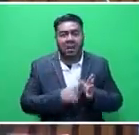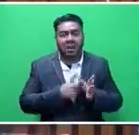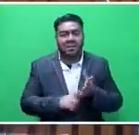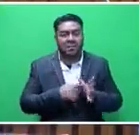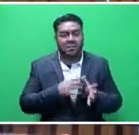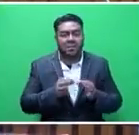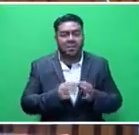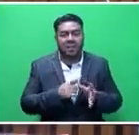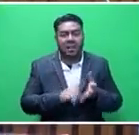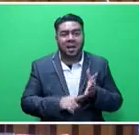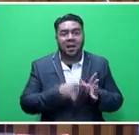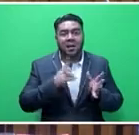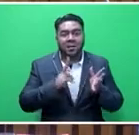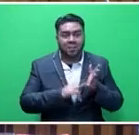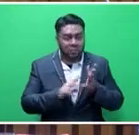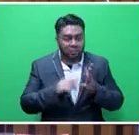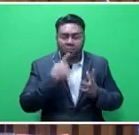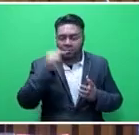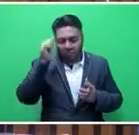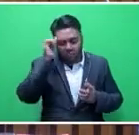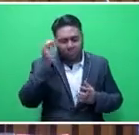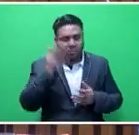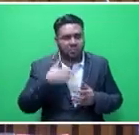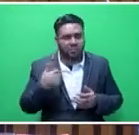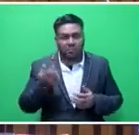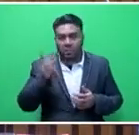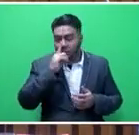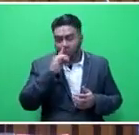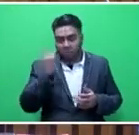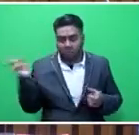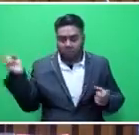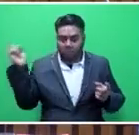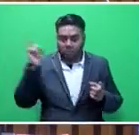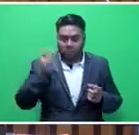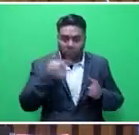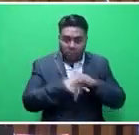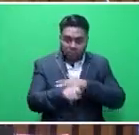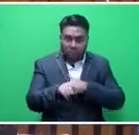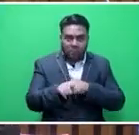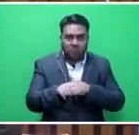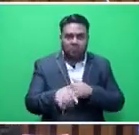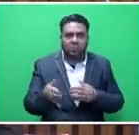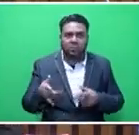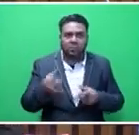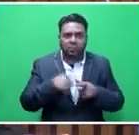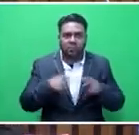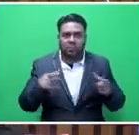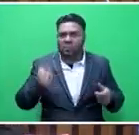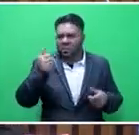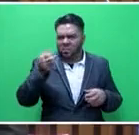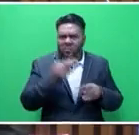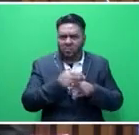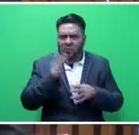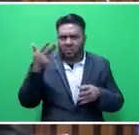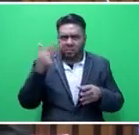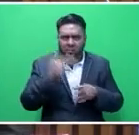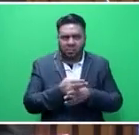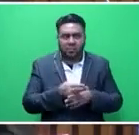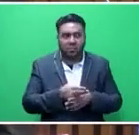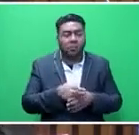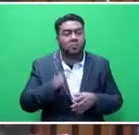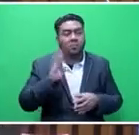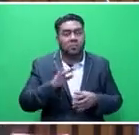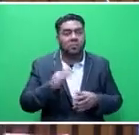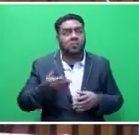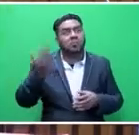who came to this country running away from the law, and they in fact were given citizenship within 6 months or 9 months, because at that